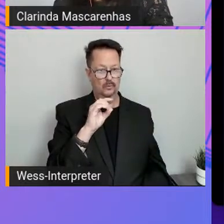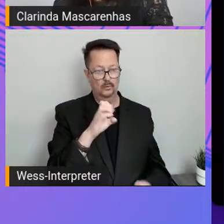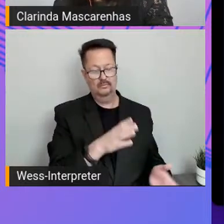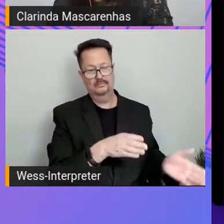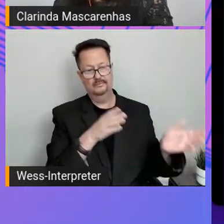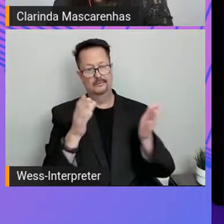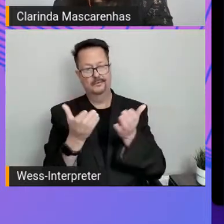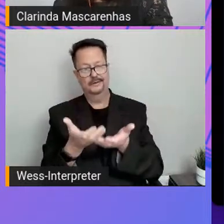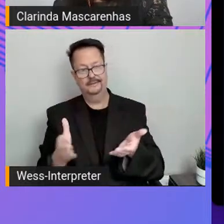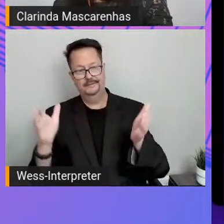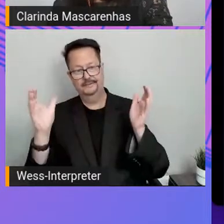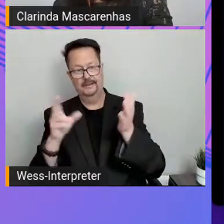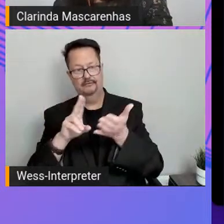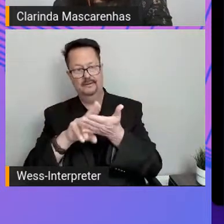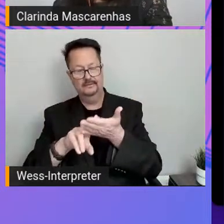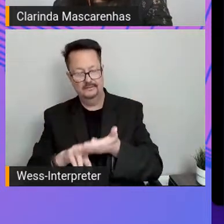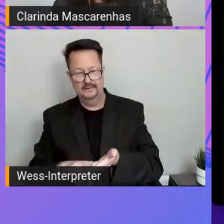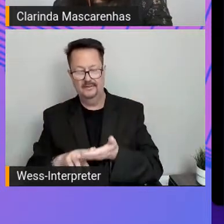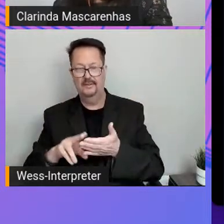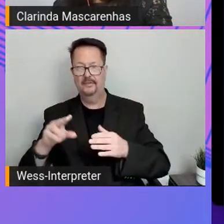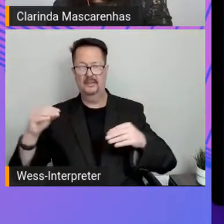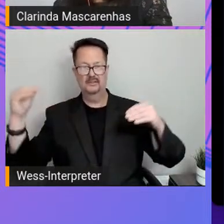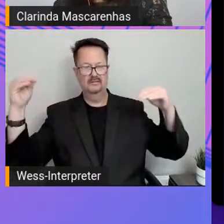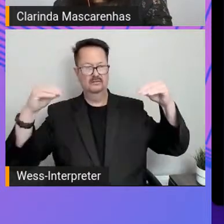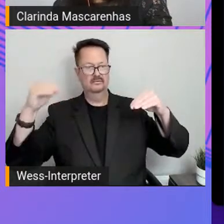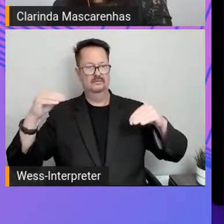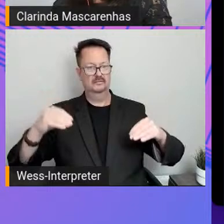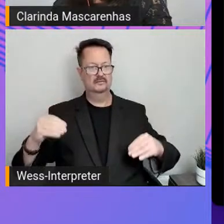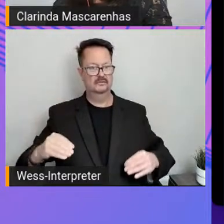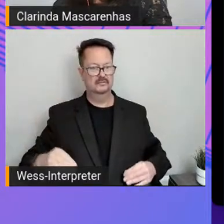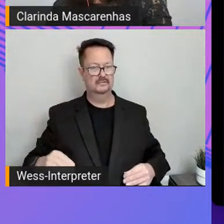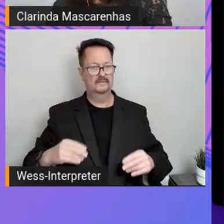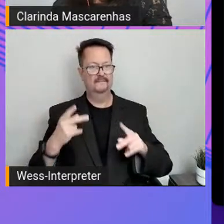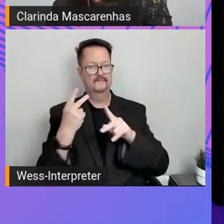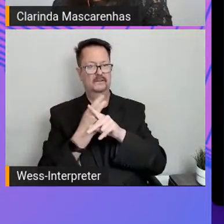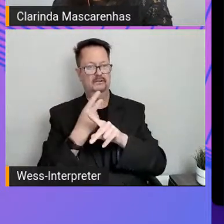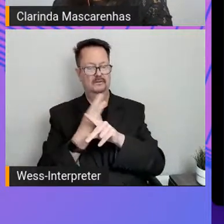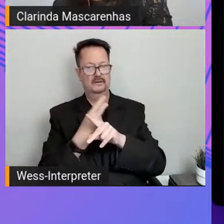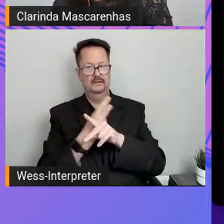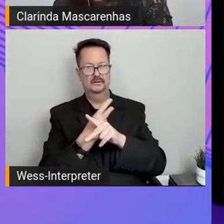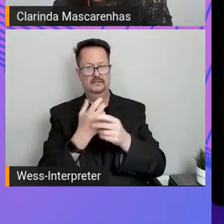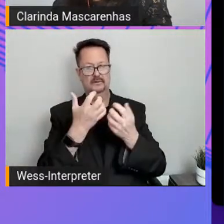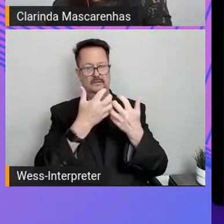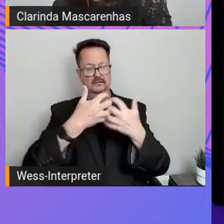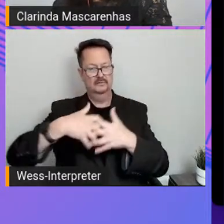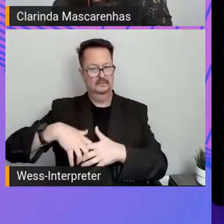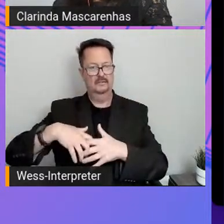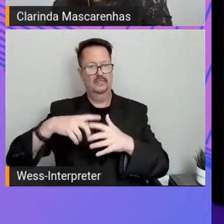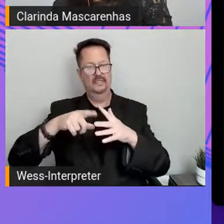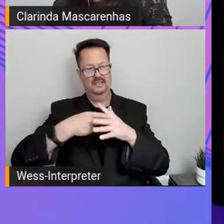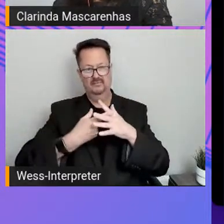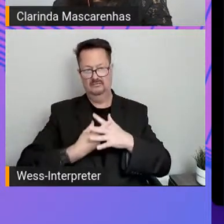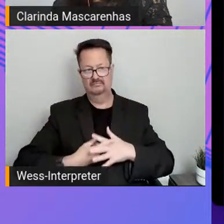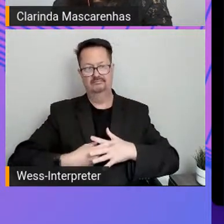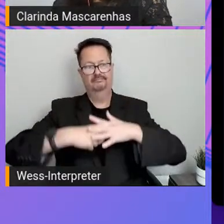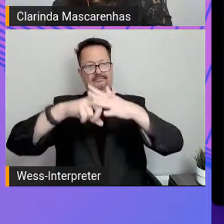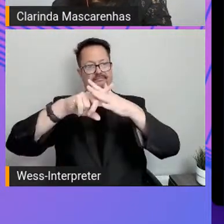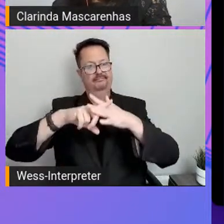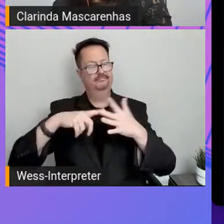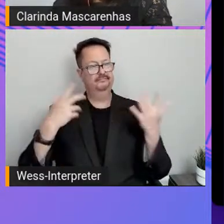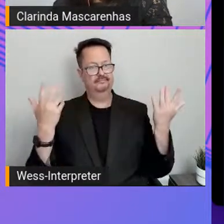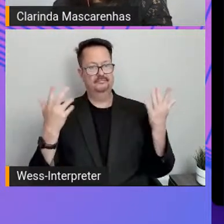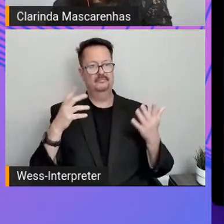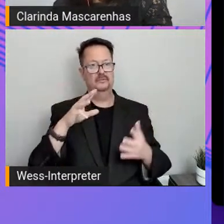need to do is give a few configuration parameters, and that'll deploy your application. What you get as an output is a web